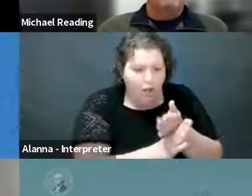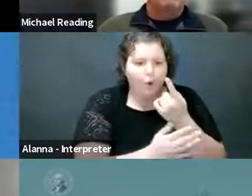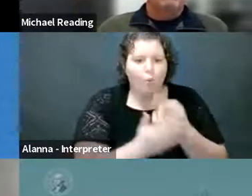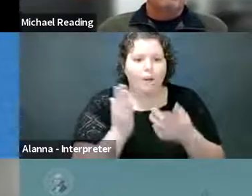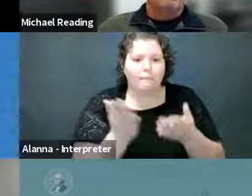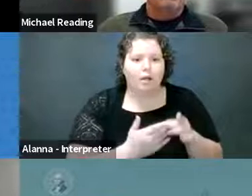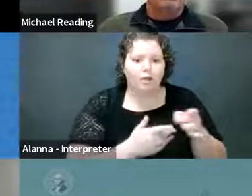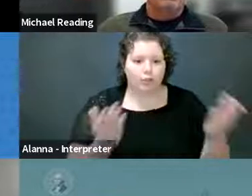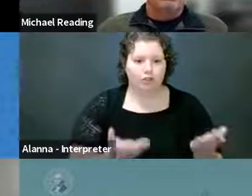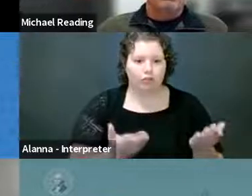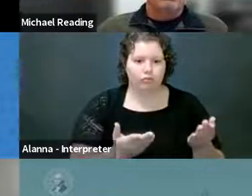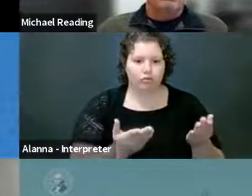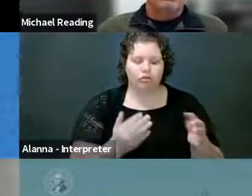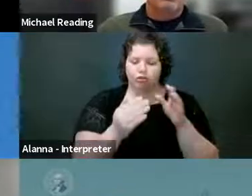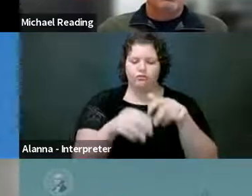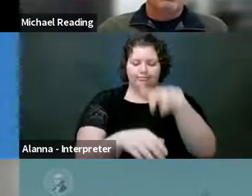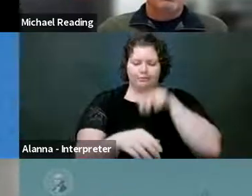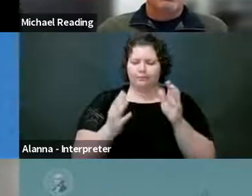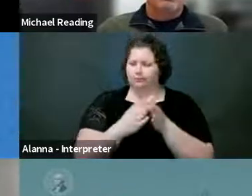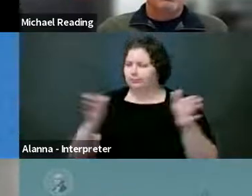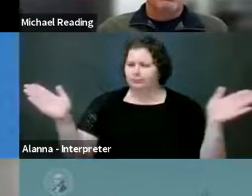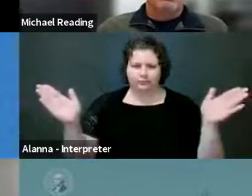underscoring point was